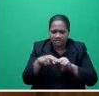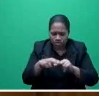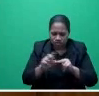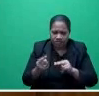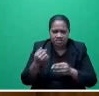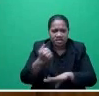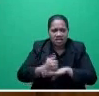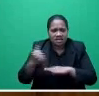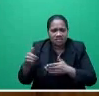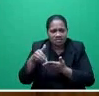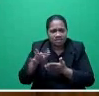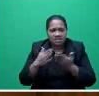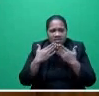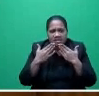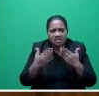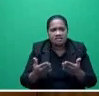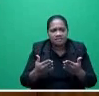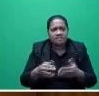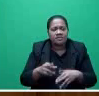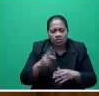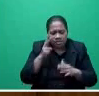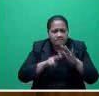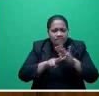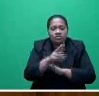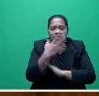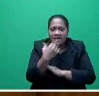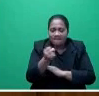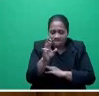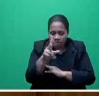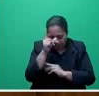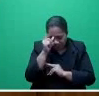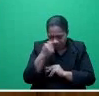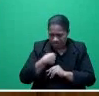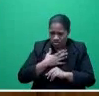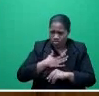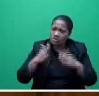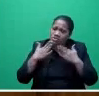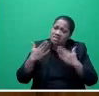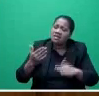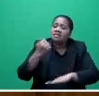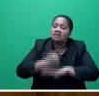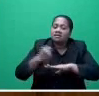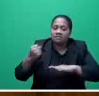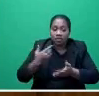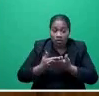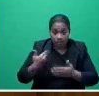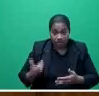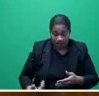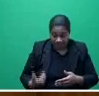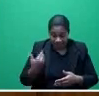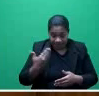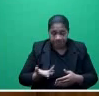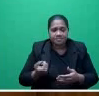Honorable Prime Minister for the vision he has for Fijians. I would also like to thank the government on behalf of young